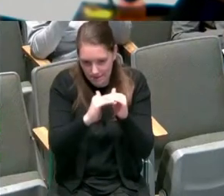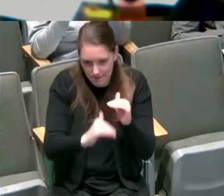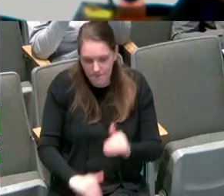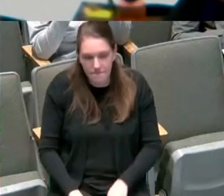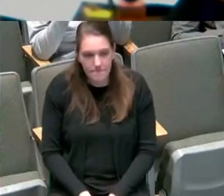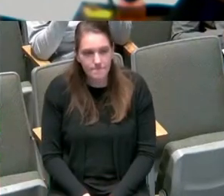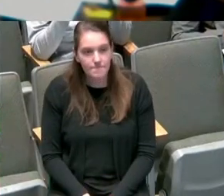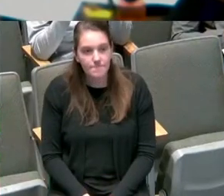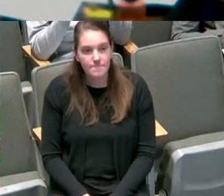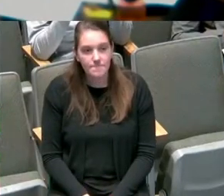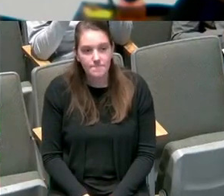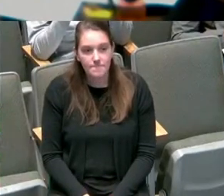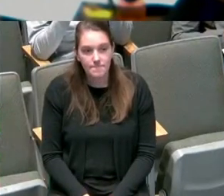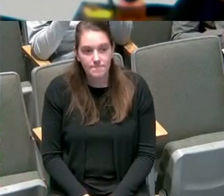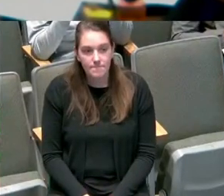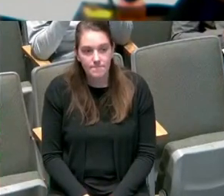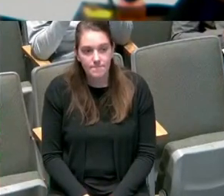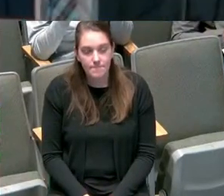okay